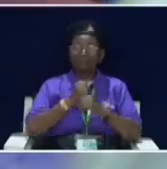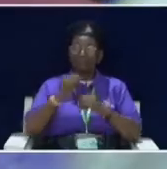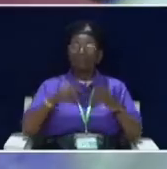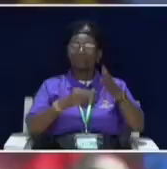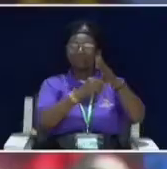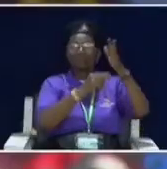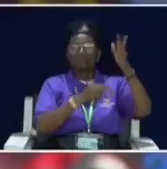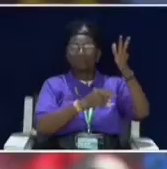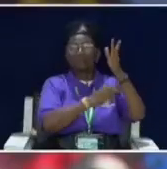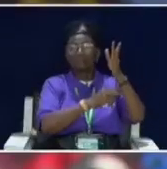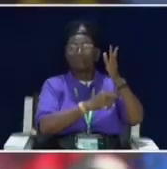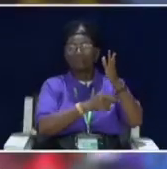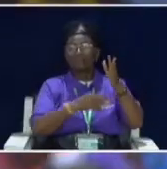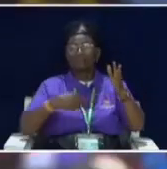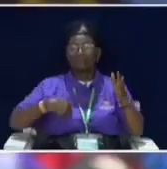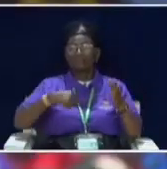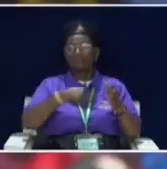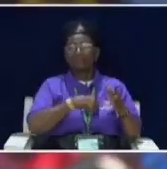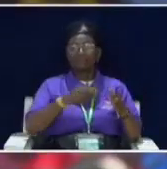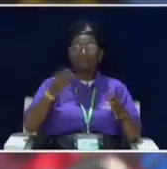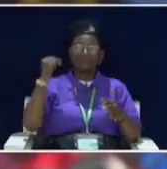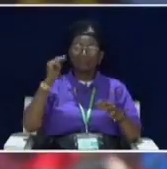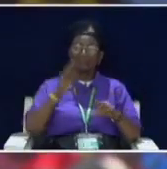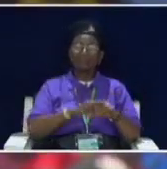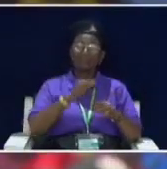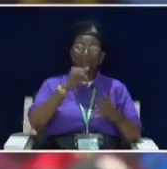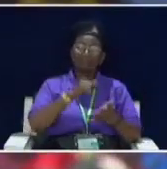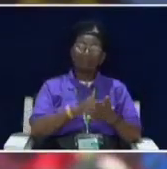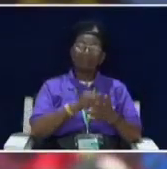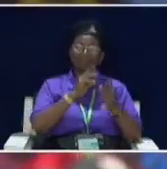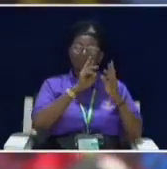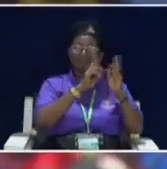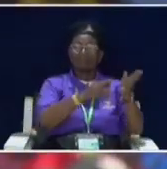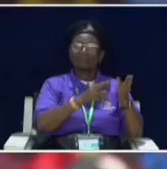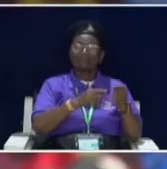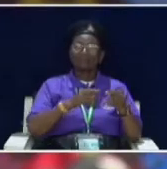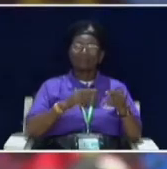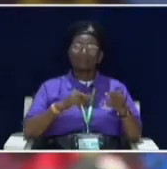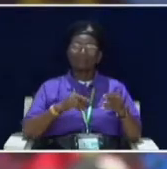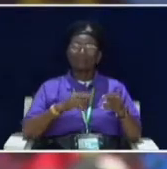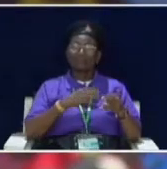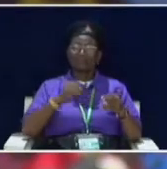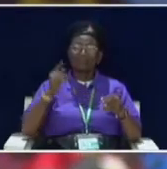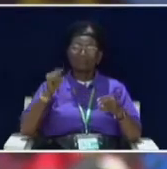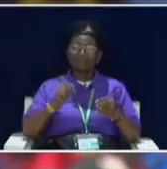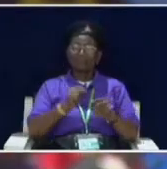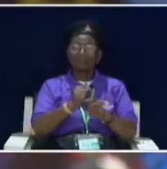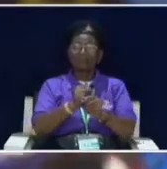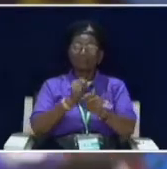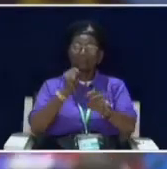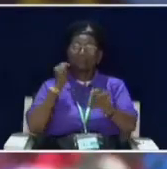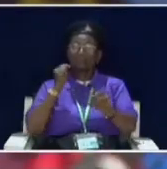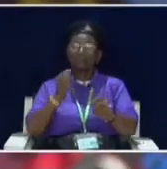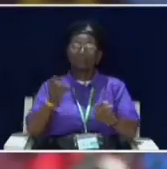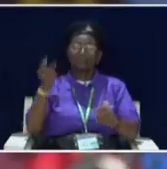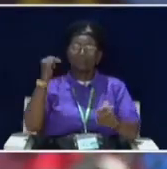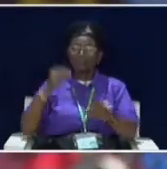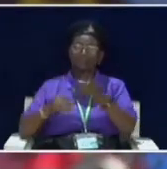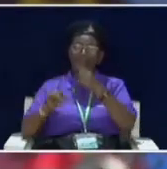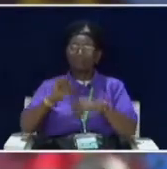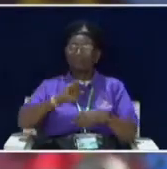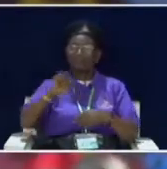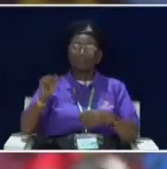Afara, and we were on it already. Ati Valori, And the trailer was coming from the other side.